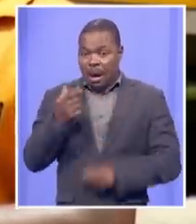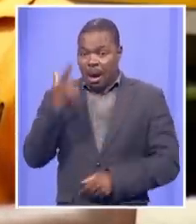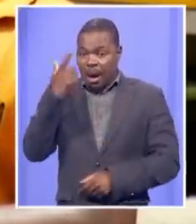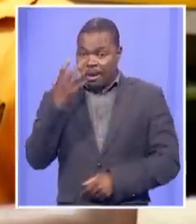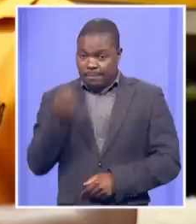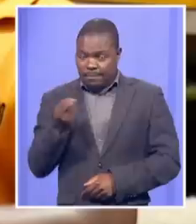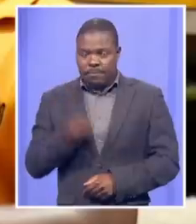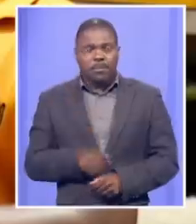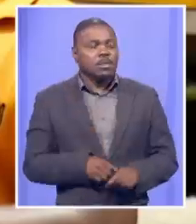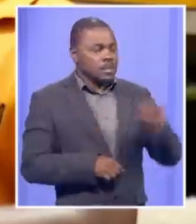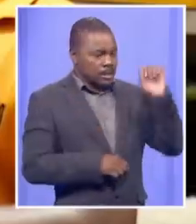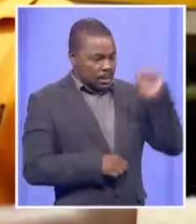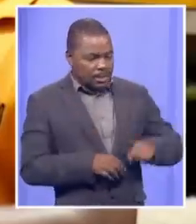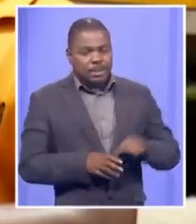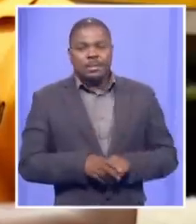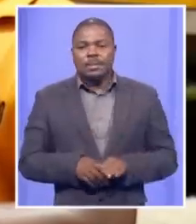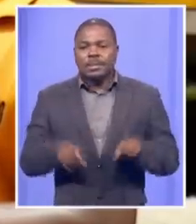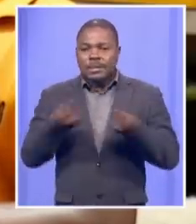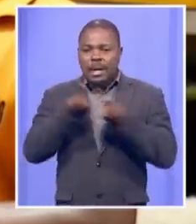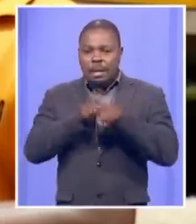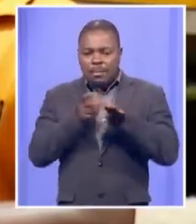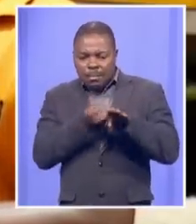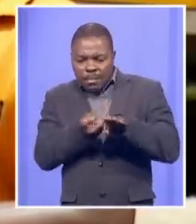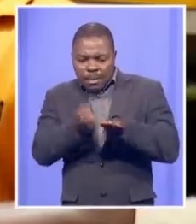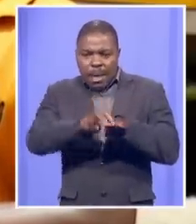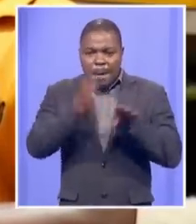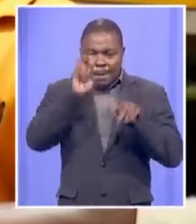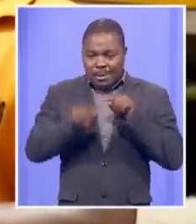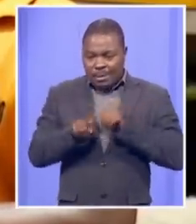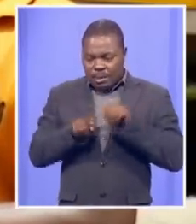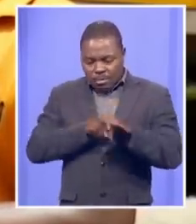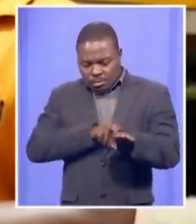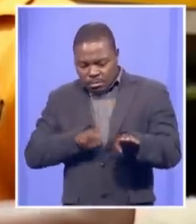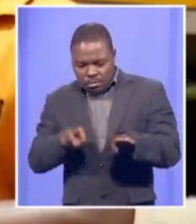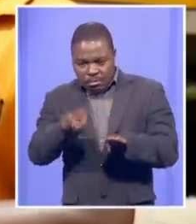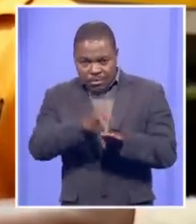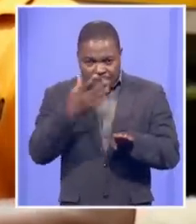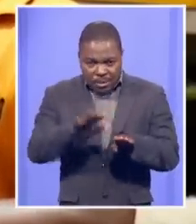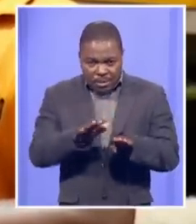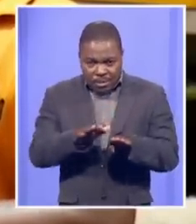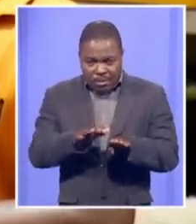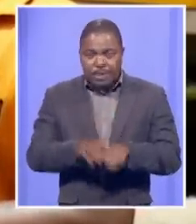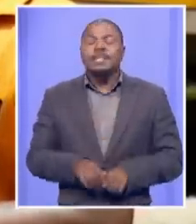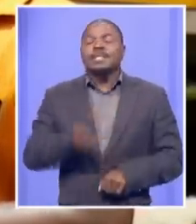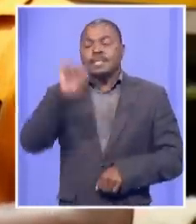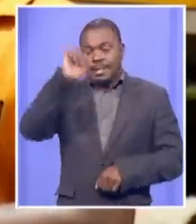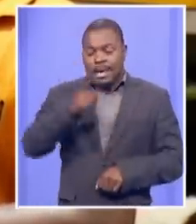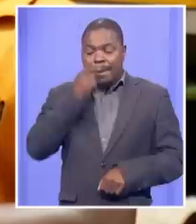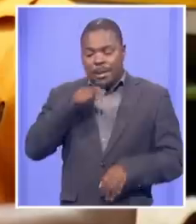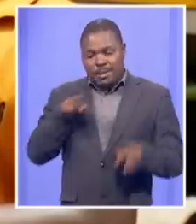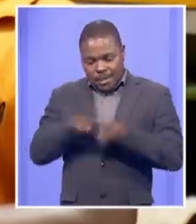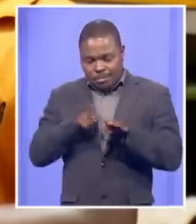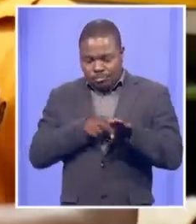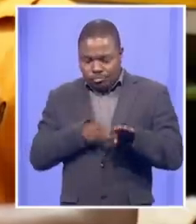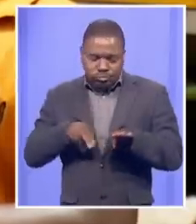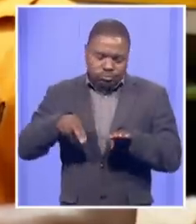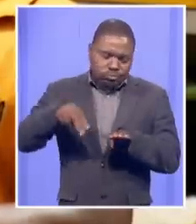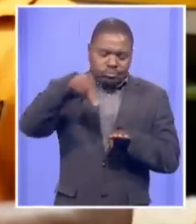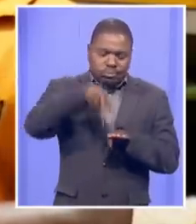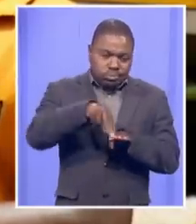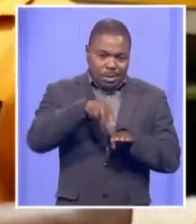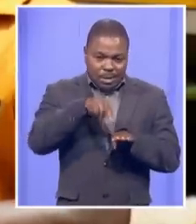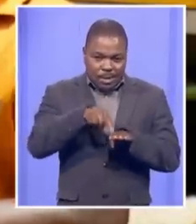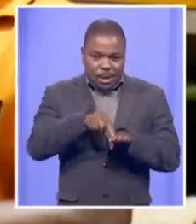armed. Did he get into the bus at any point when the driver swerved out of the road, as you said? Yes, he get inside the bus after